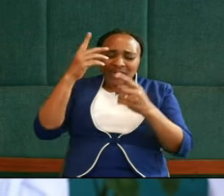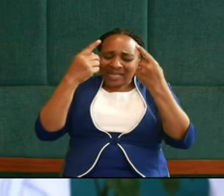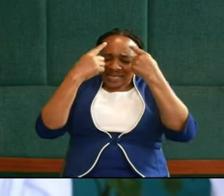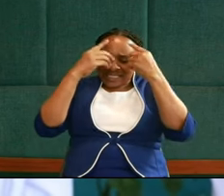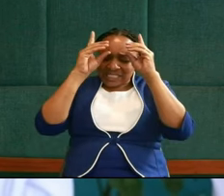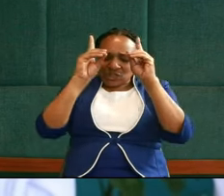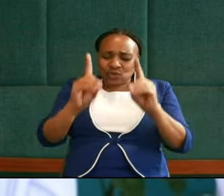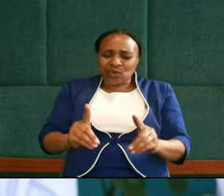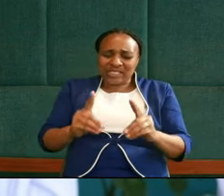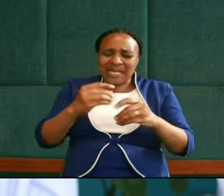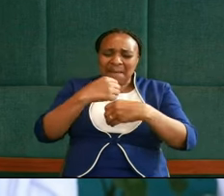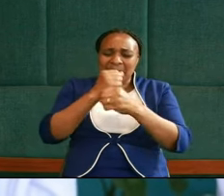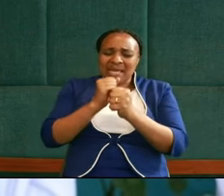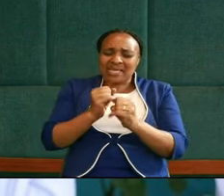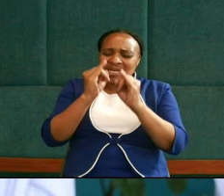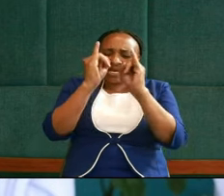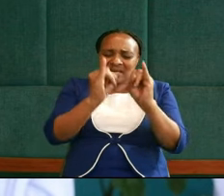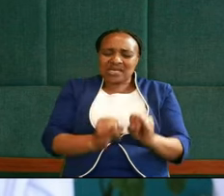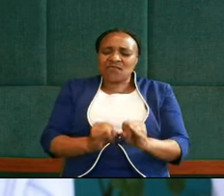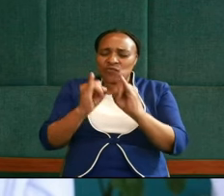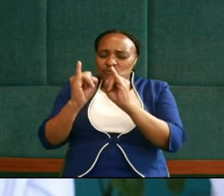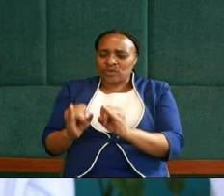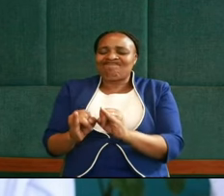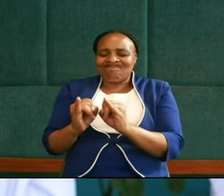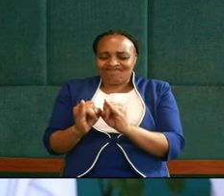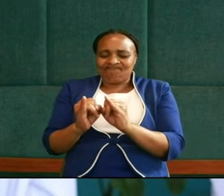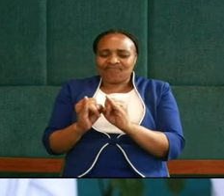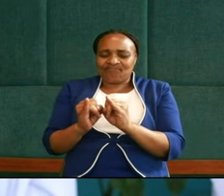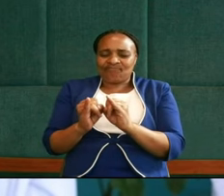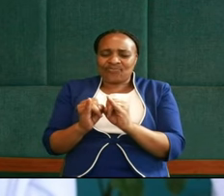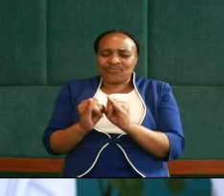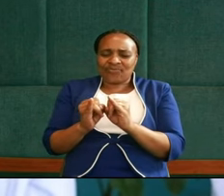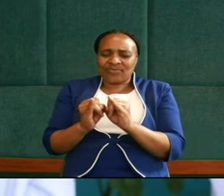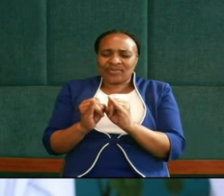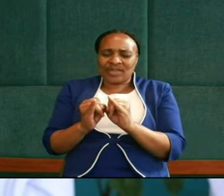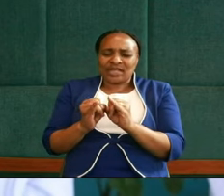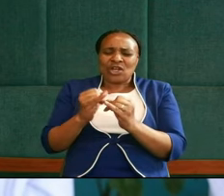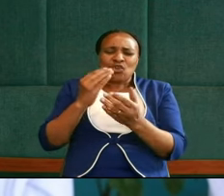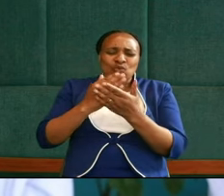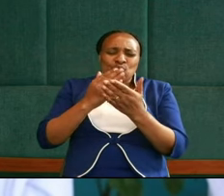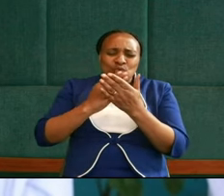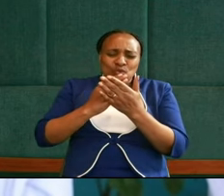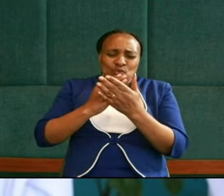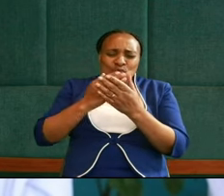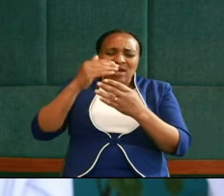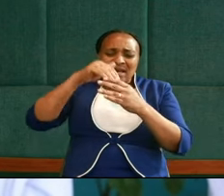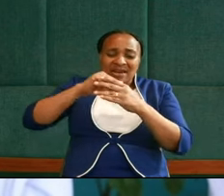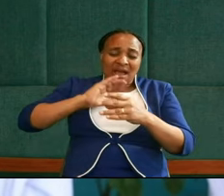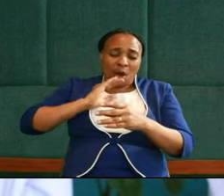have been made individually. You alone can read our minds.